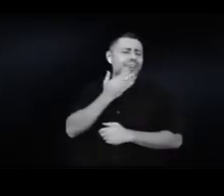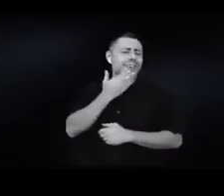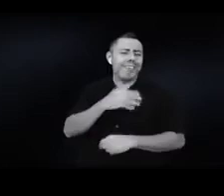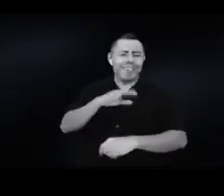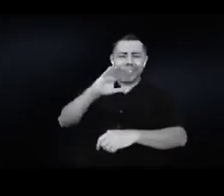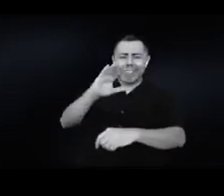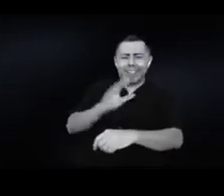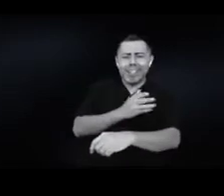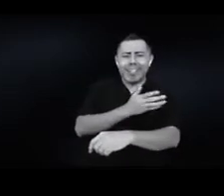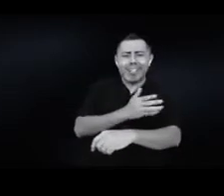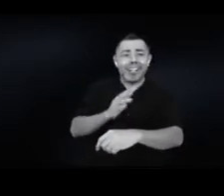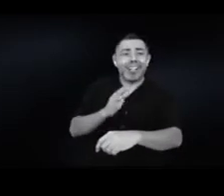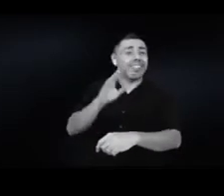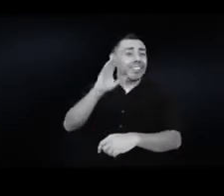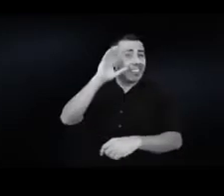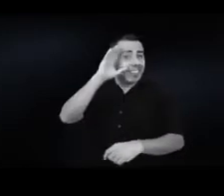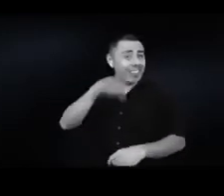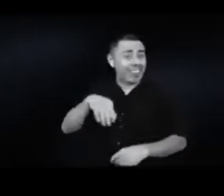fly